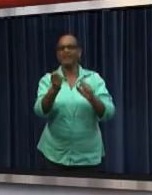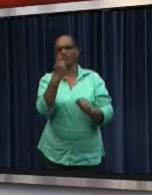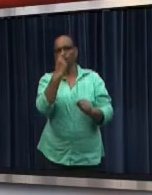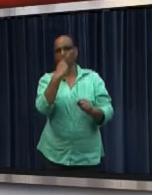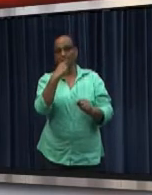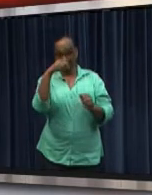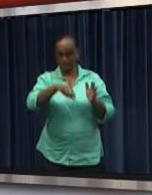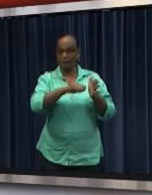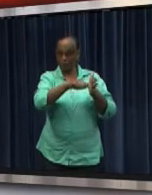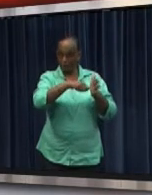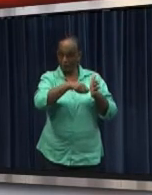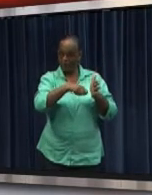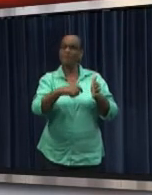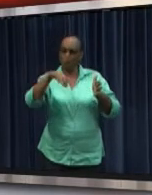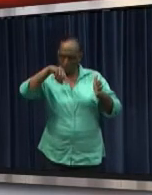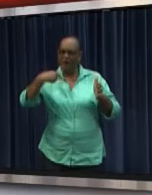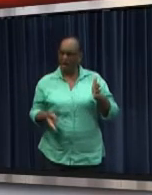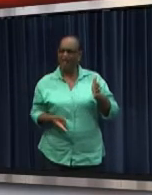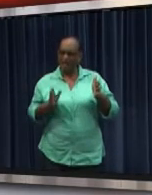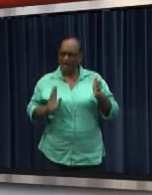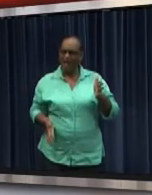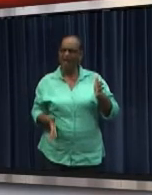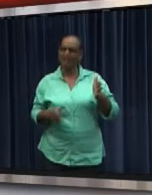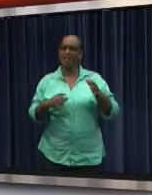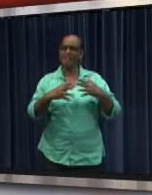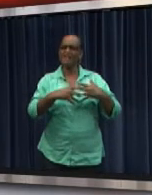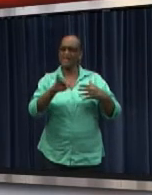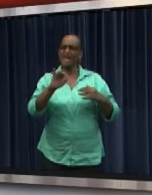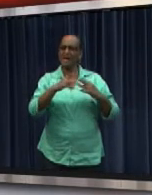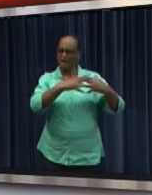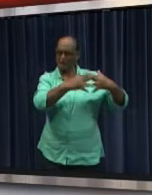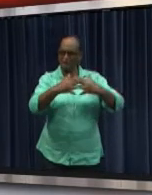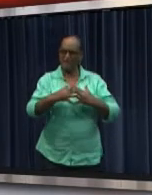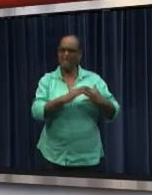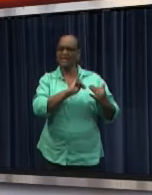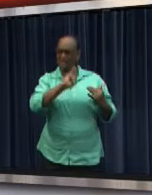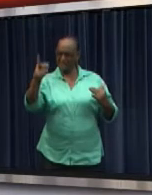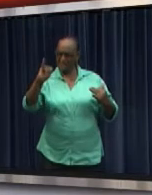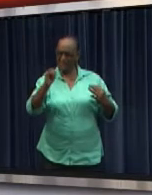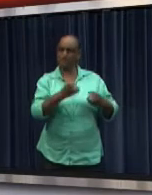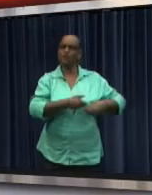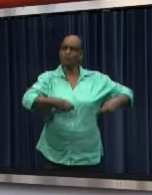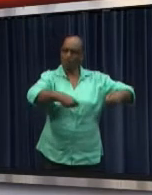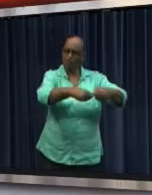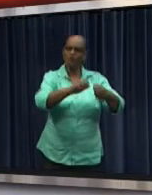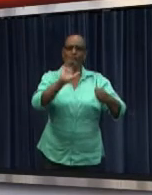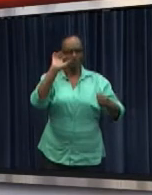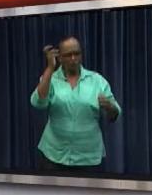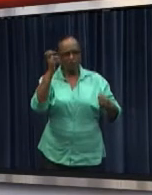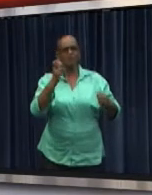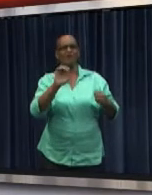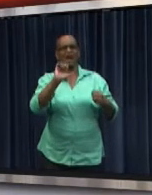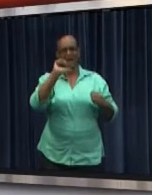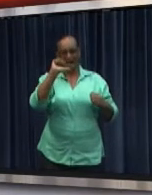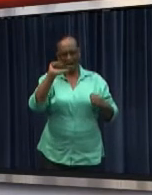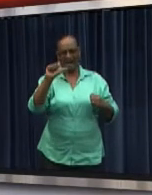food. This project was conducted by the Inter-American Institute for Cooperation on Agriculture,